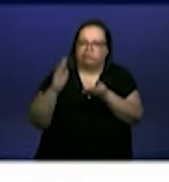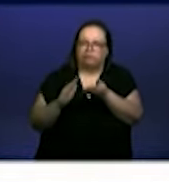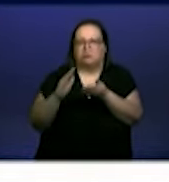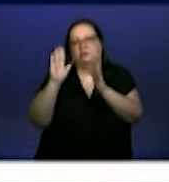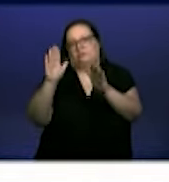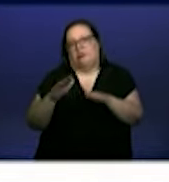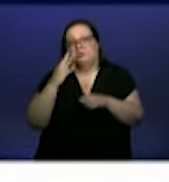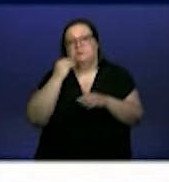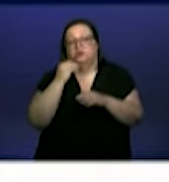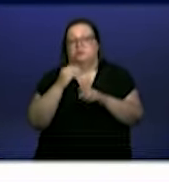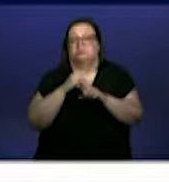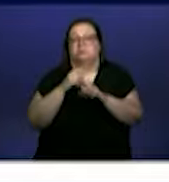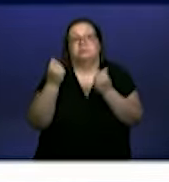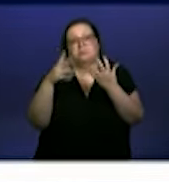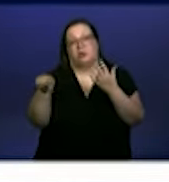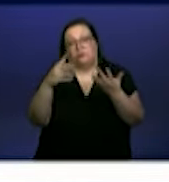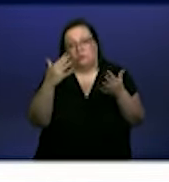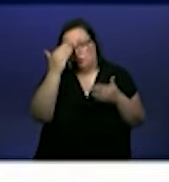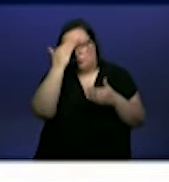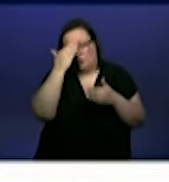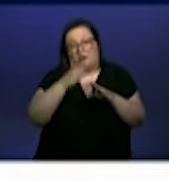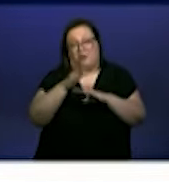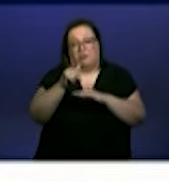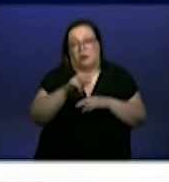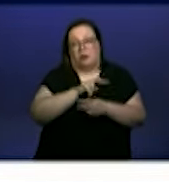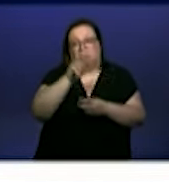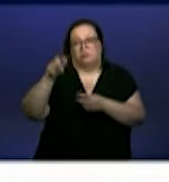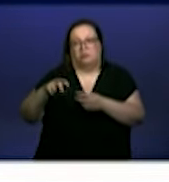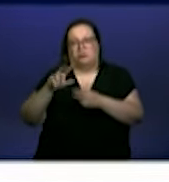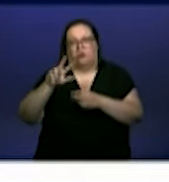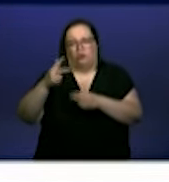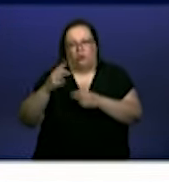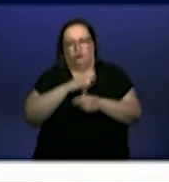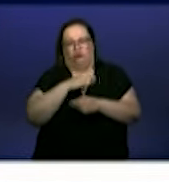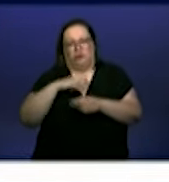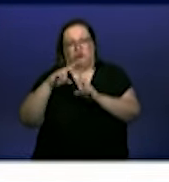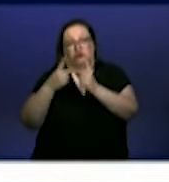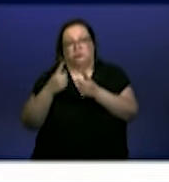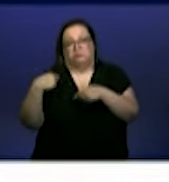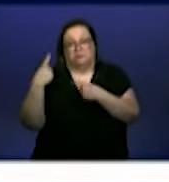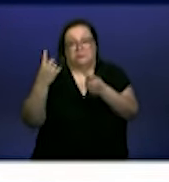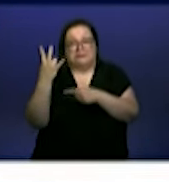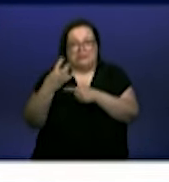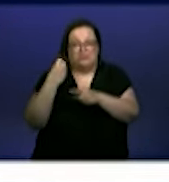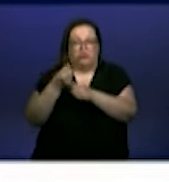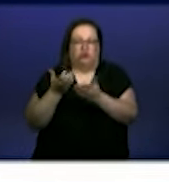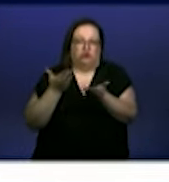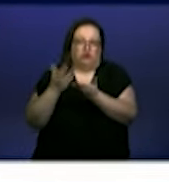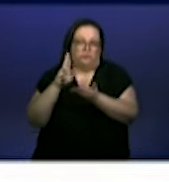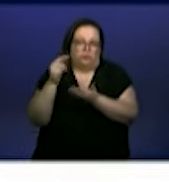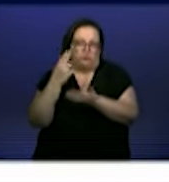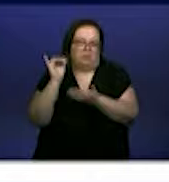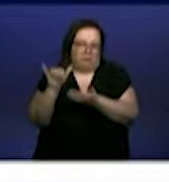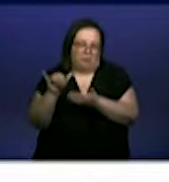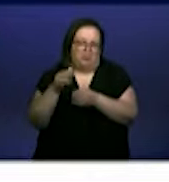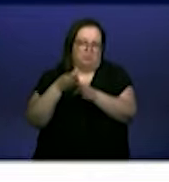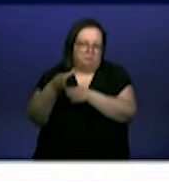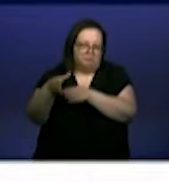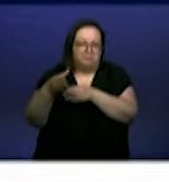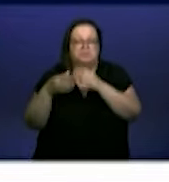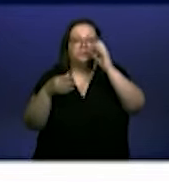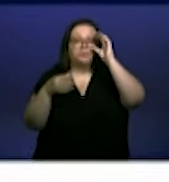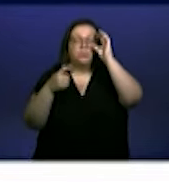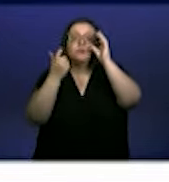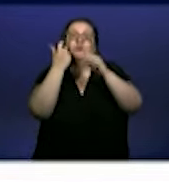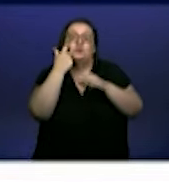that, I jumped into the 3rd Congressional District, for the last 7 years, I've been serving Utah in that great capacity.